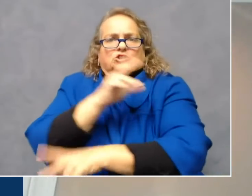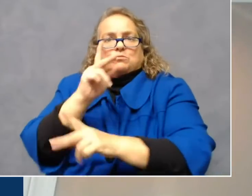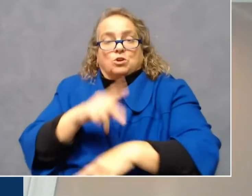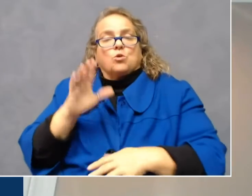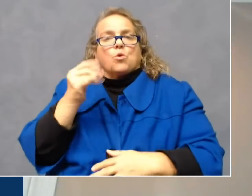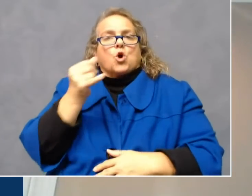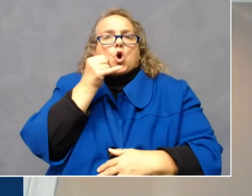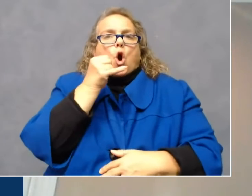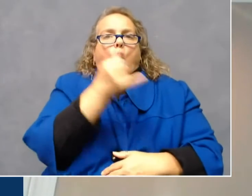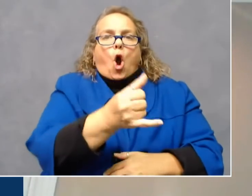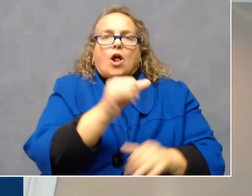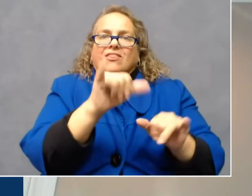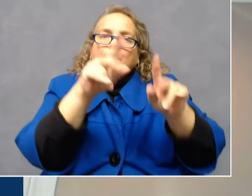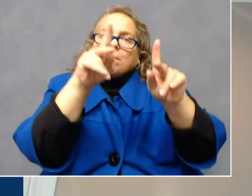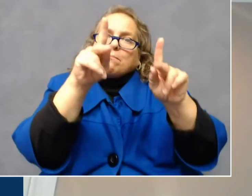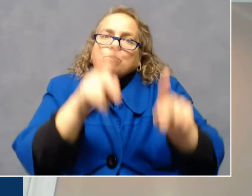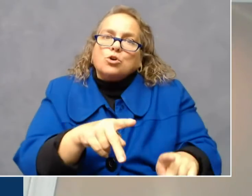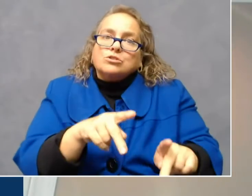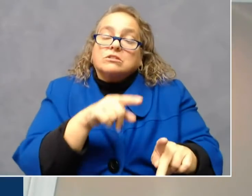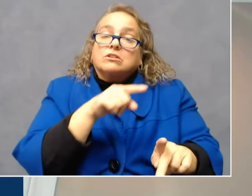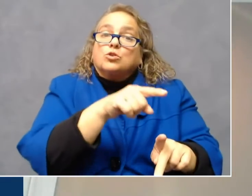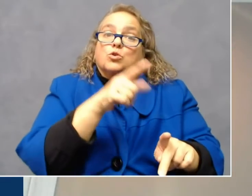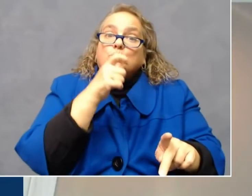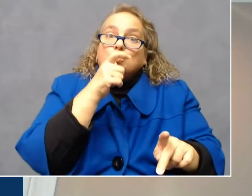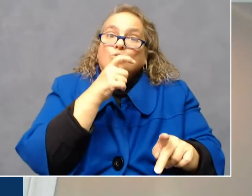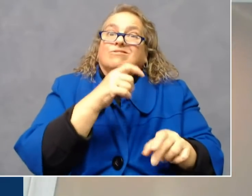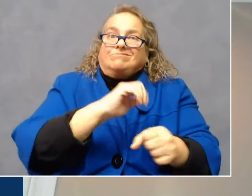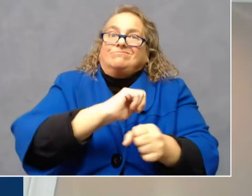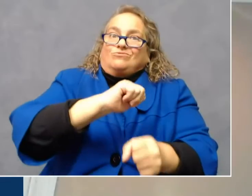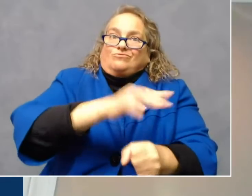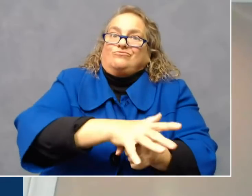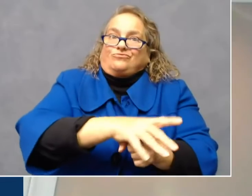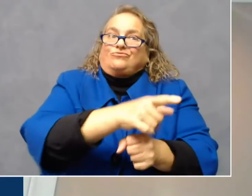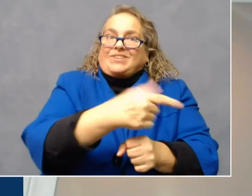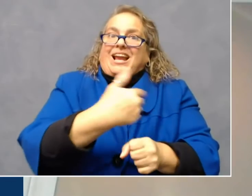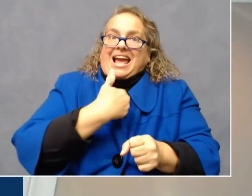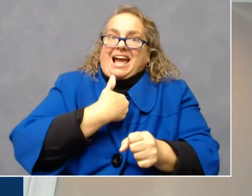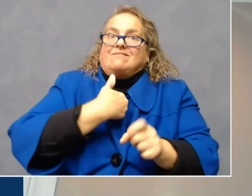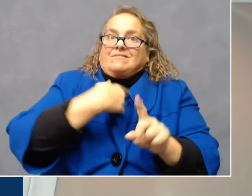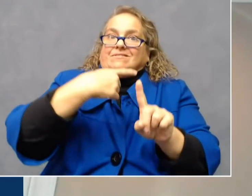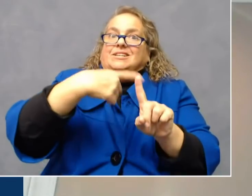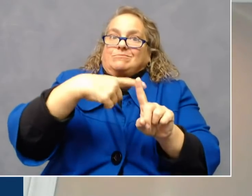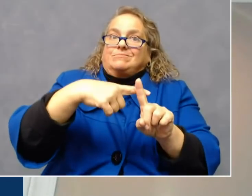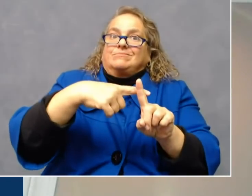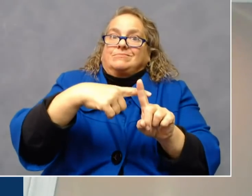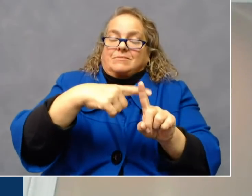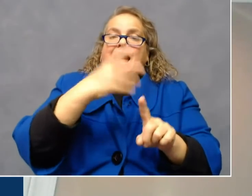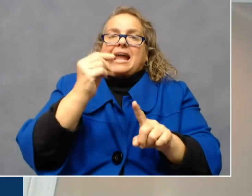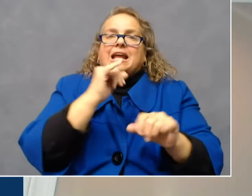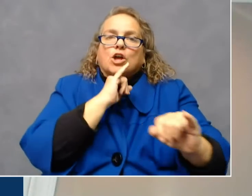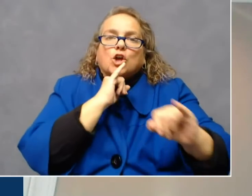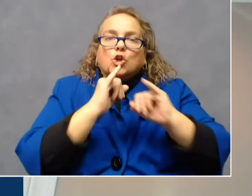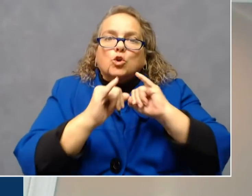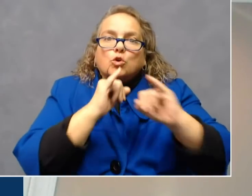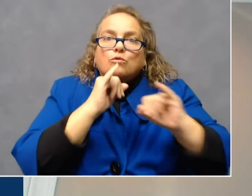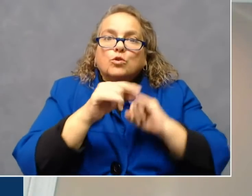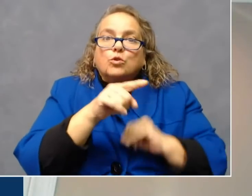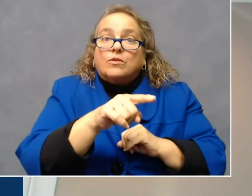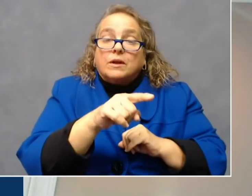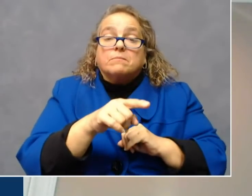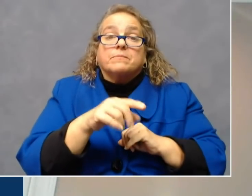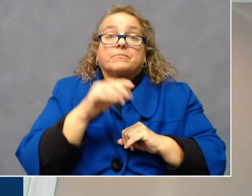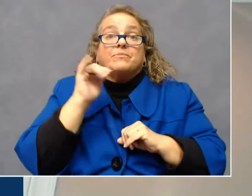and interview them. And that call is focused primarily on that individual, his or her